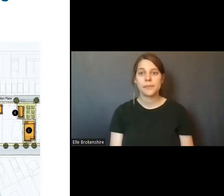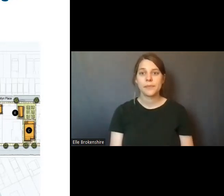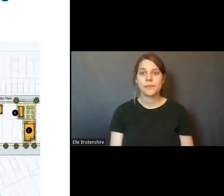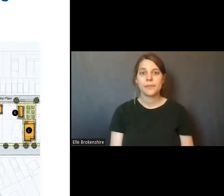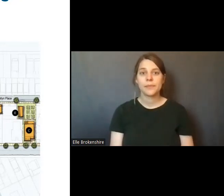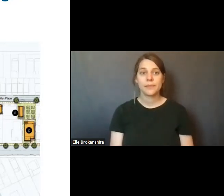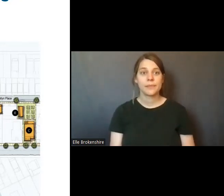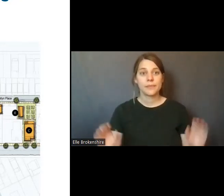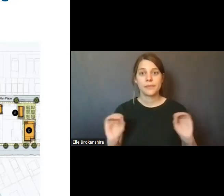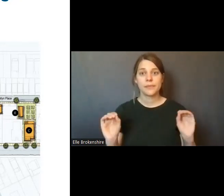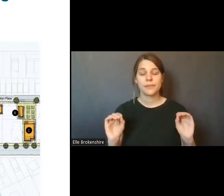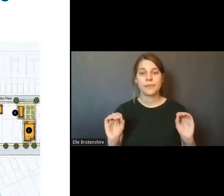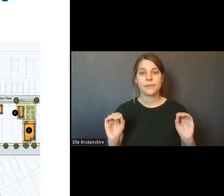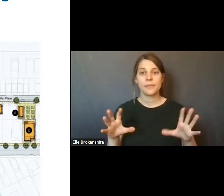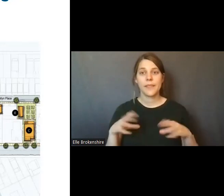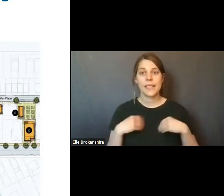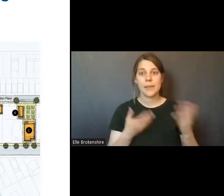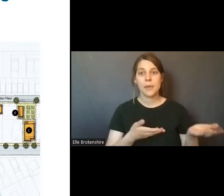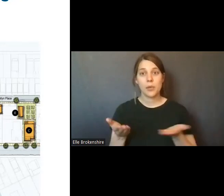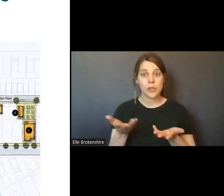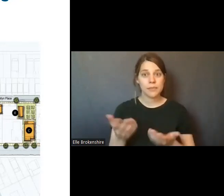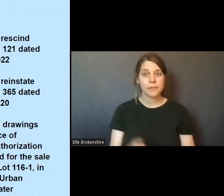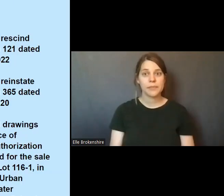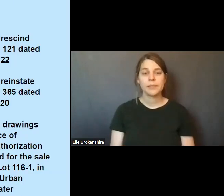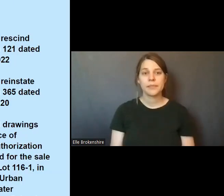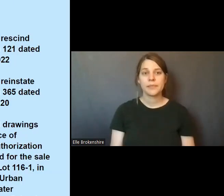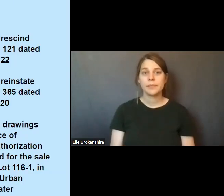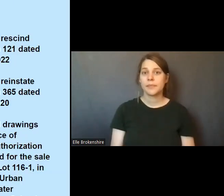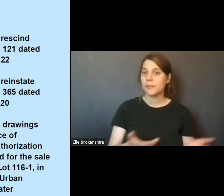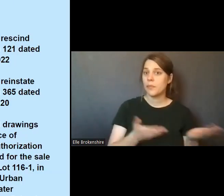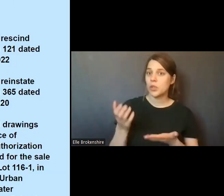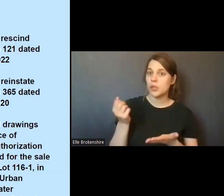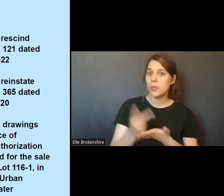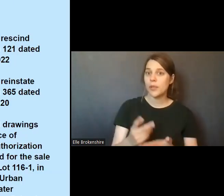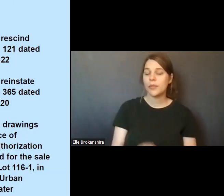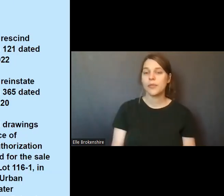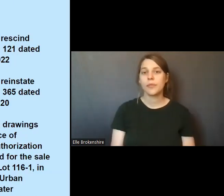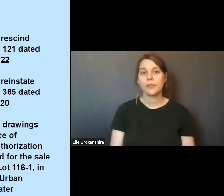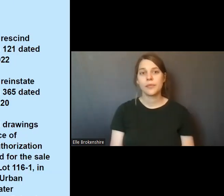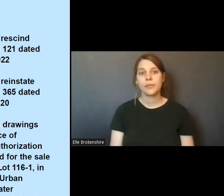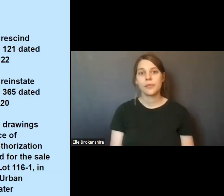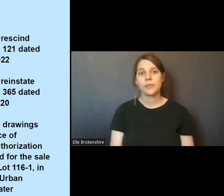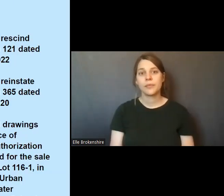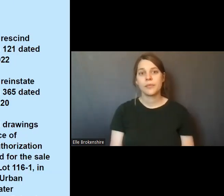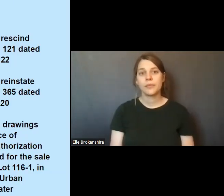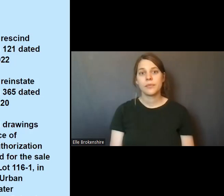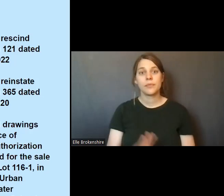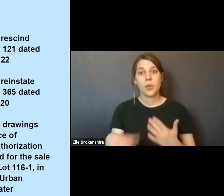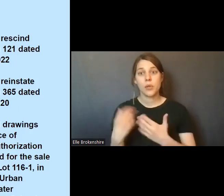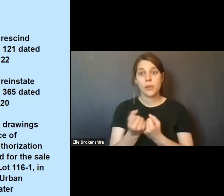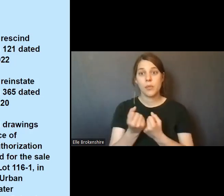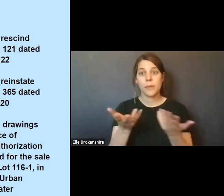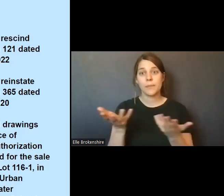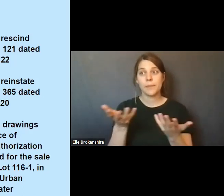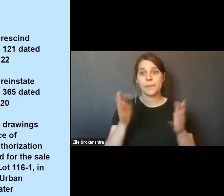Seeing none, entertain a motion. Motion to approve. All those in favor?